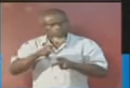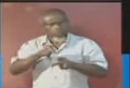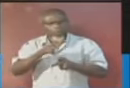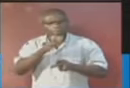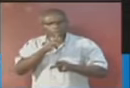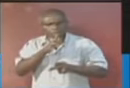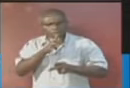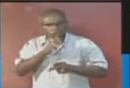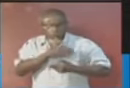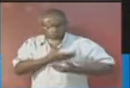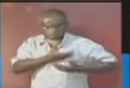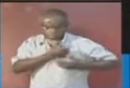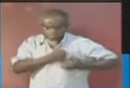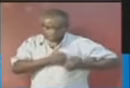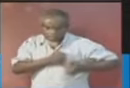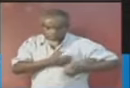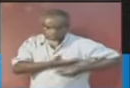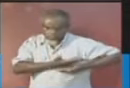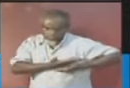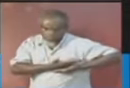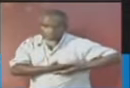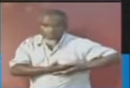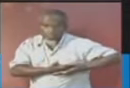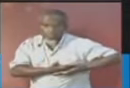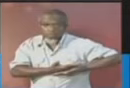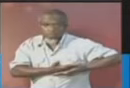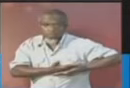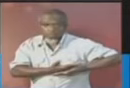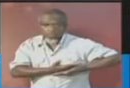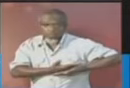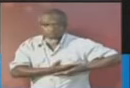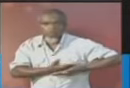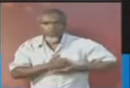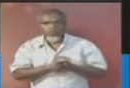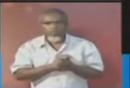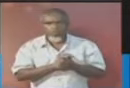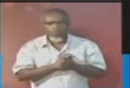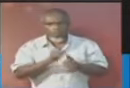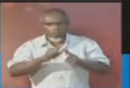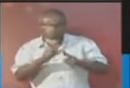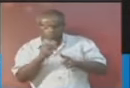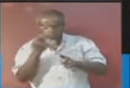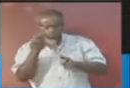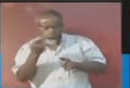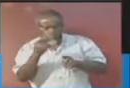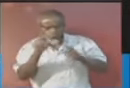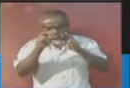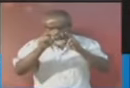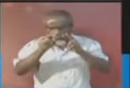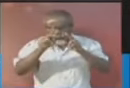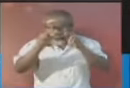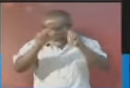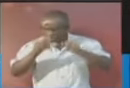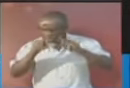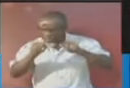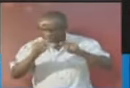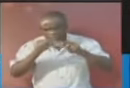years. But the clinical trials has not been, there has not been